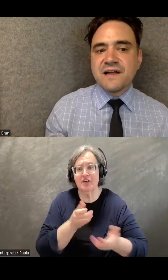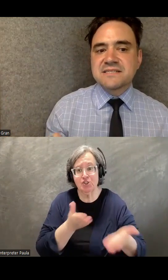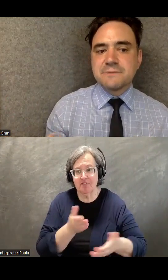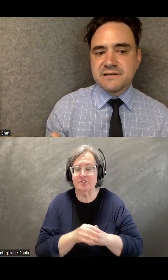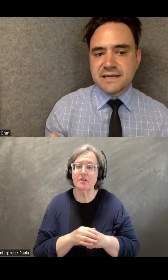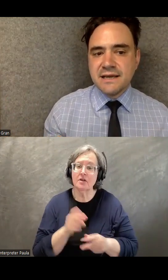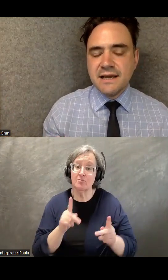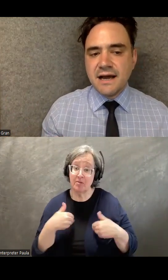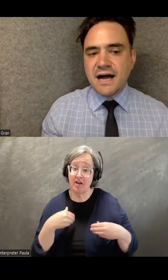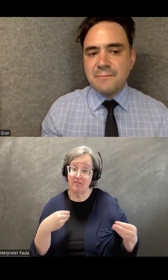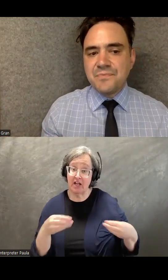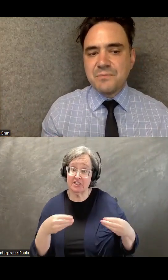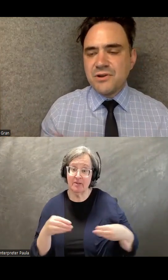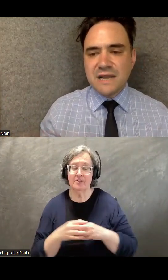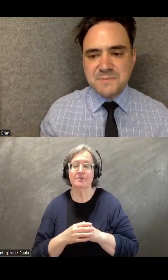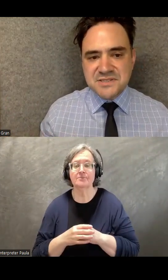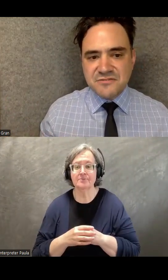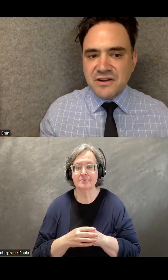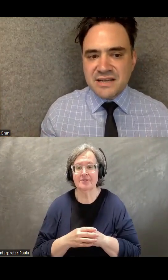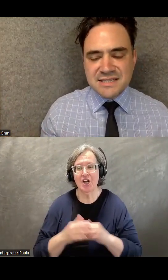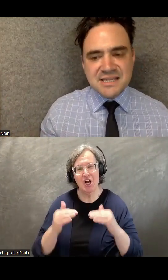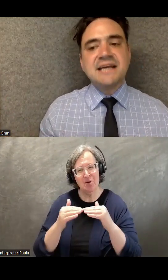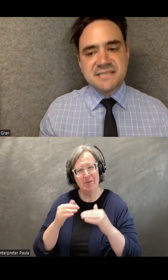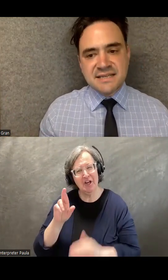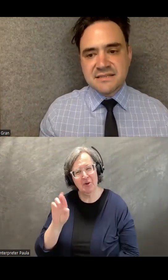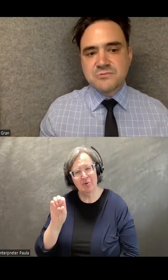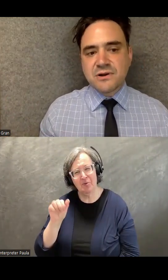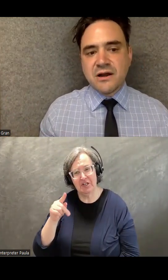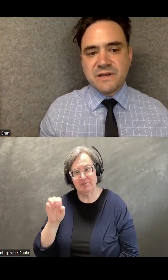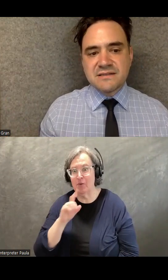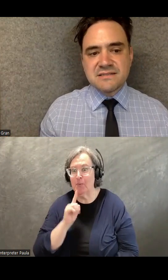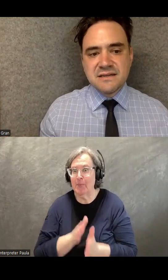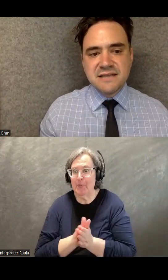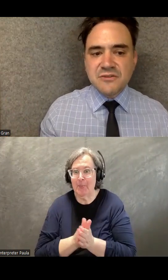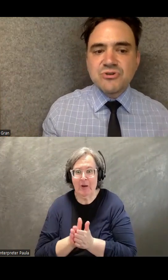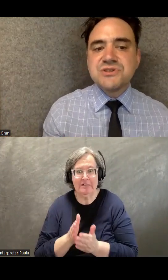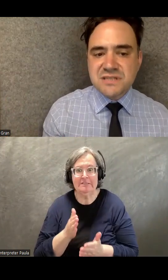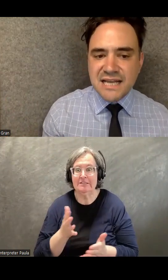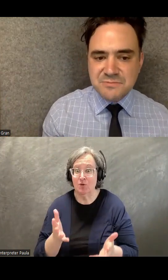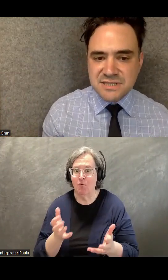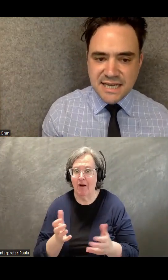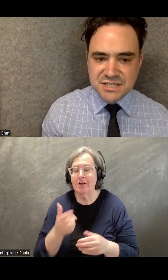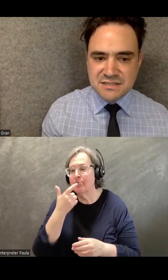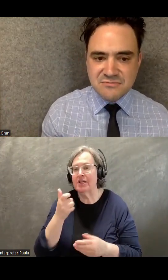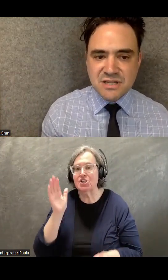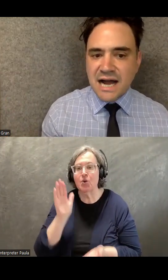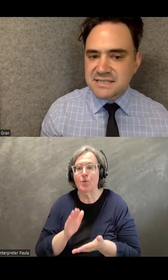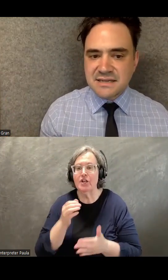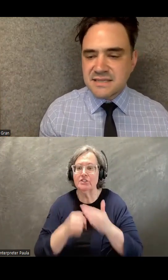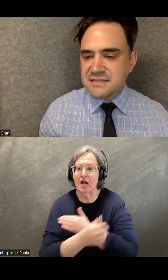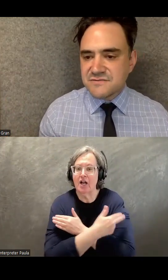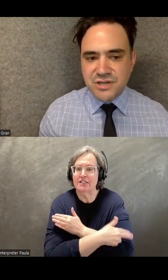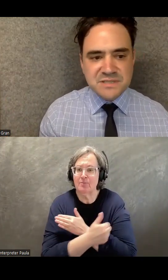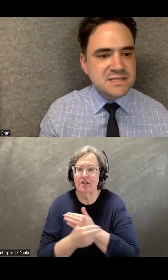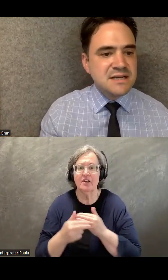people flexibility. Peer respites are very enticing in this regard because they can reduce hospitalizations and reliance